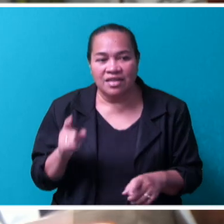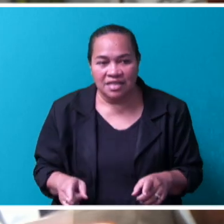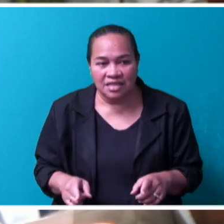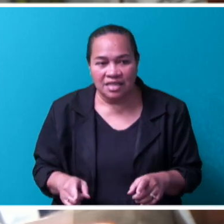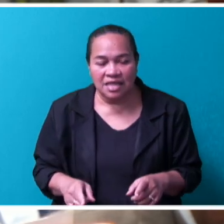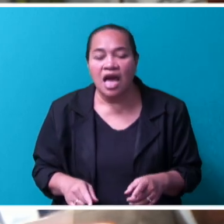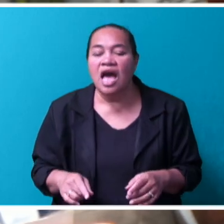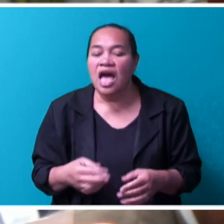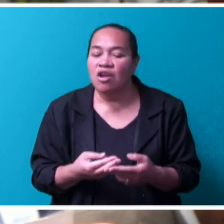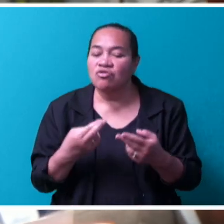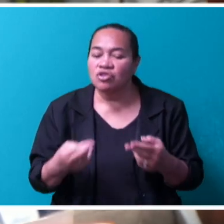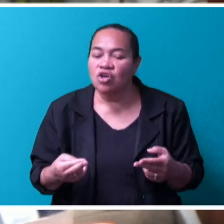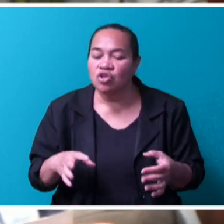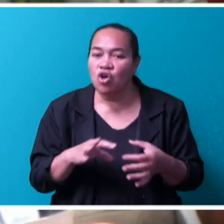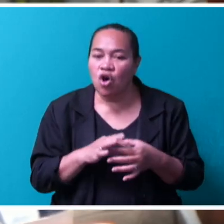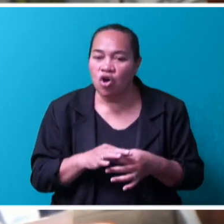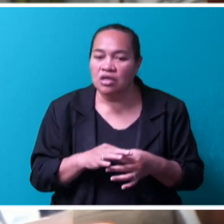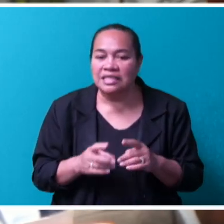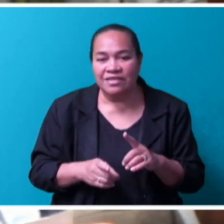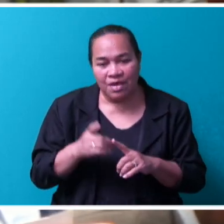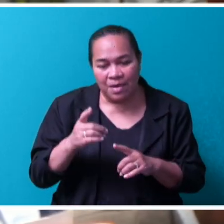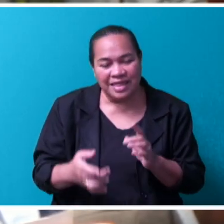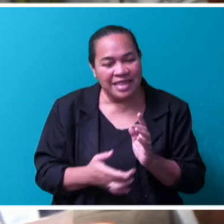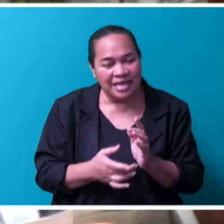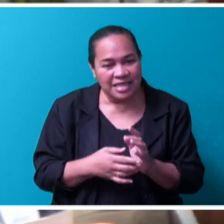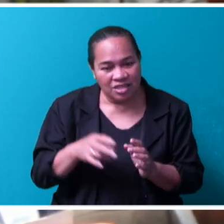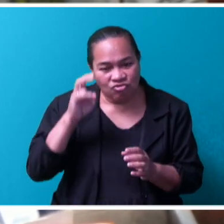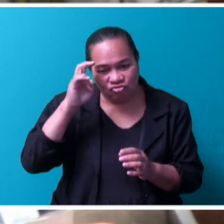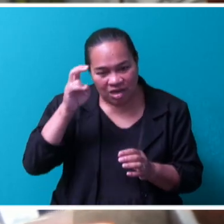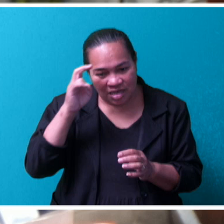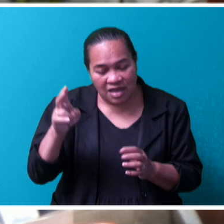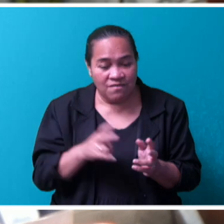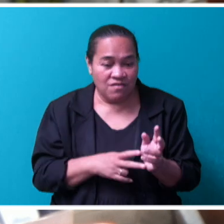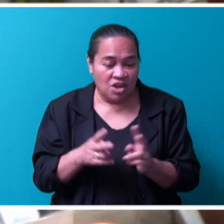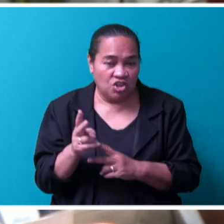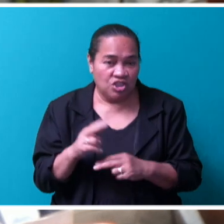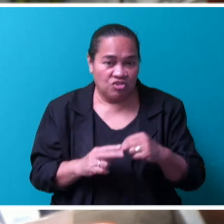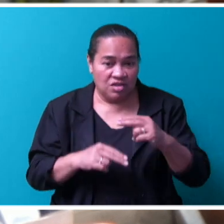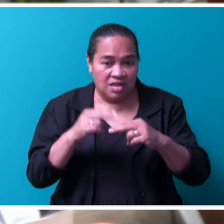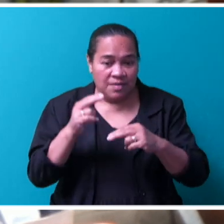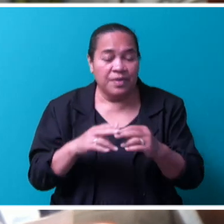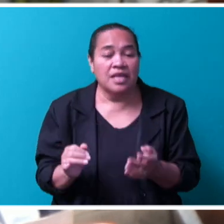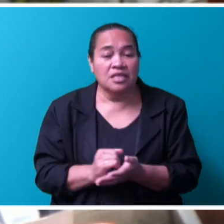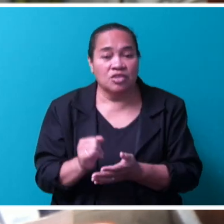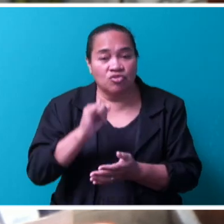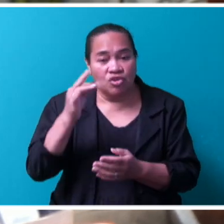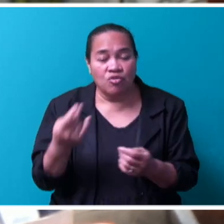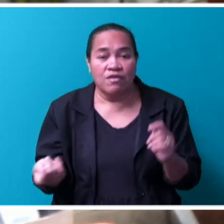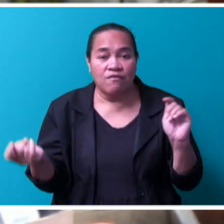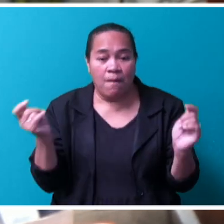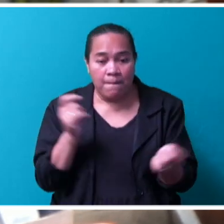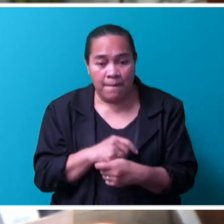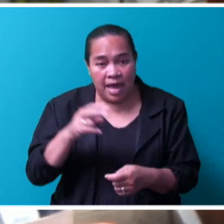owners development, technical training, village infrastructure, institutional reform,